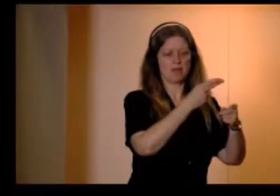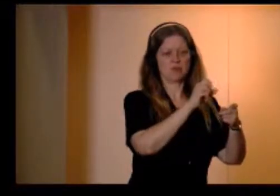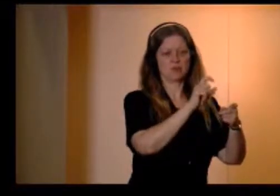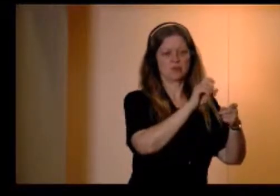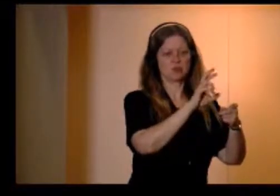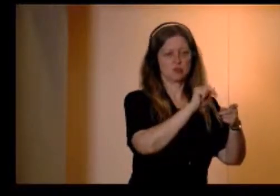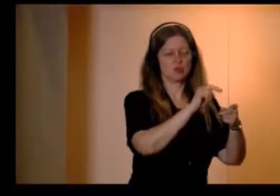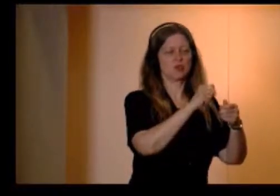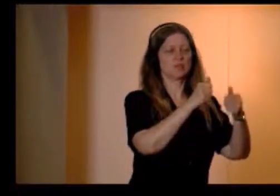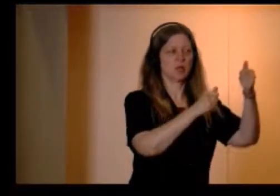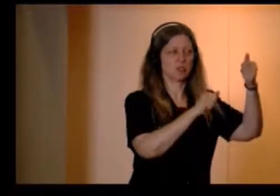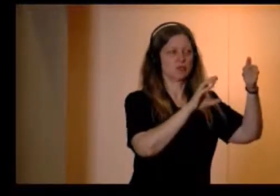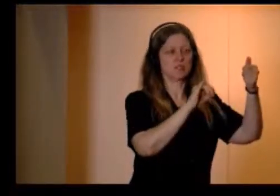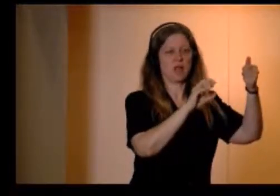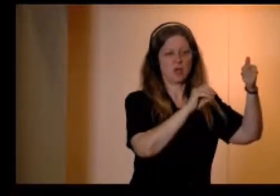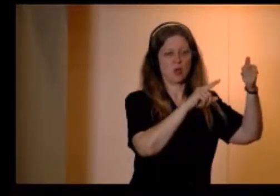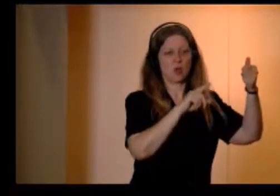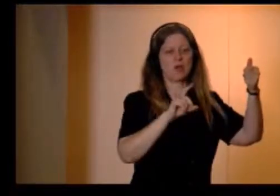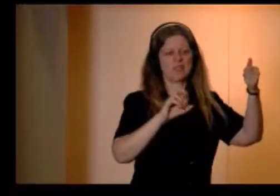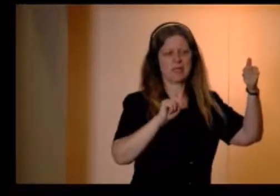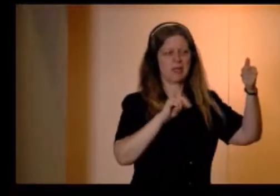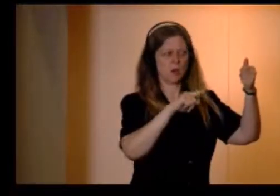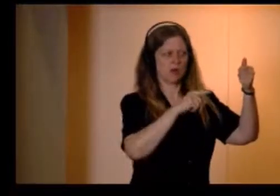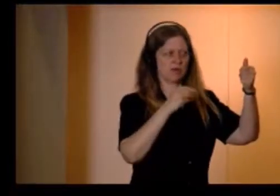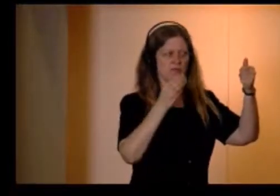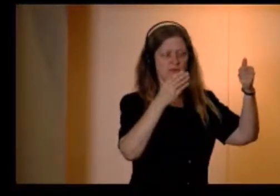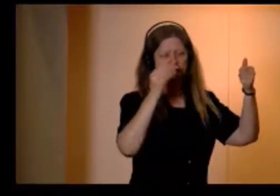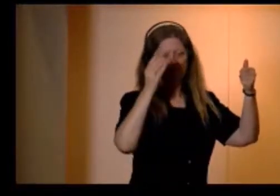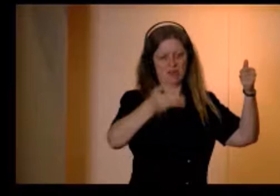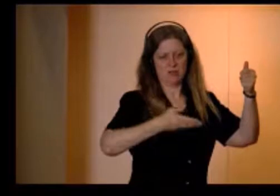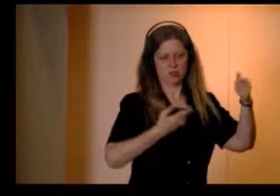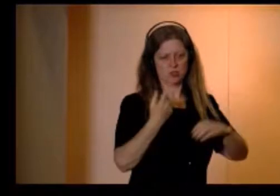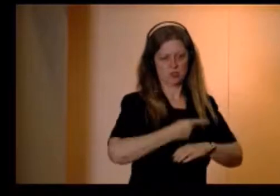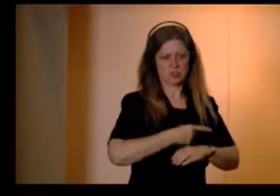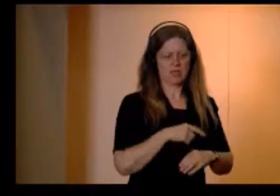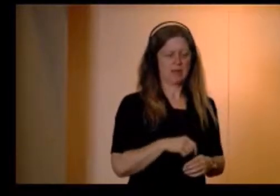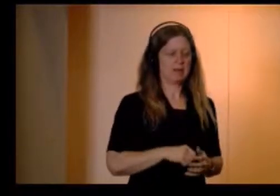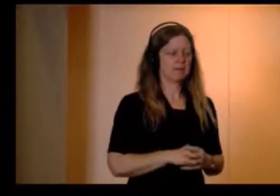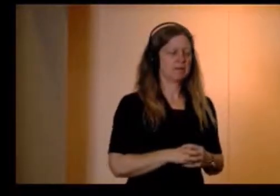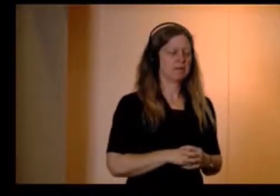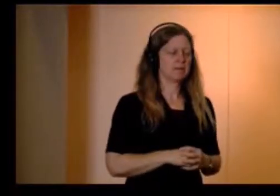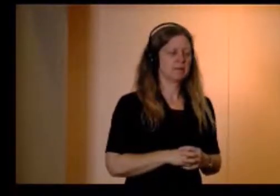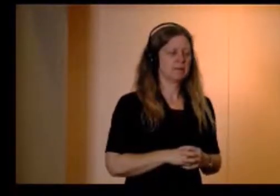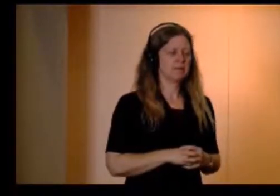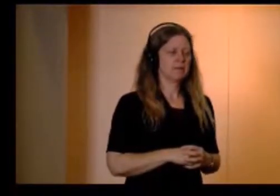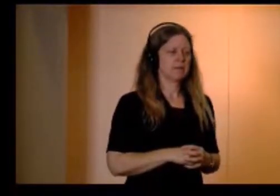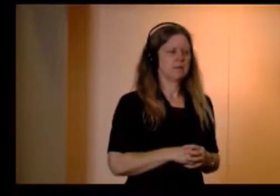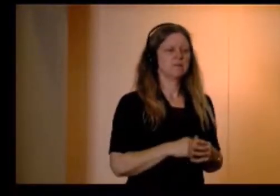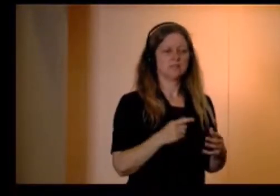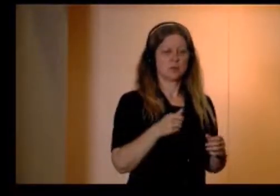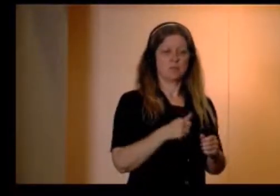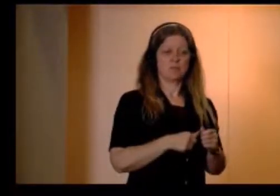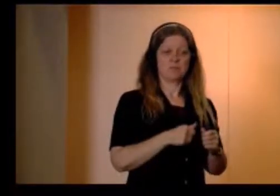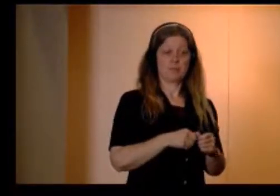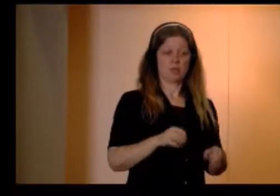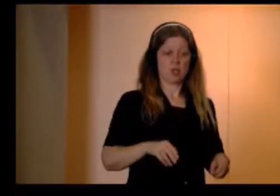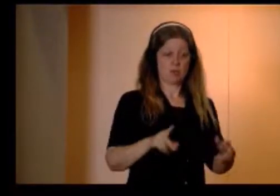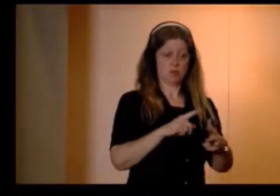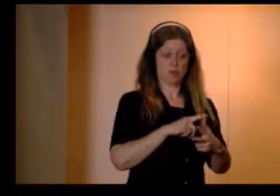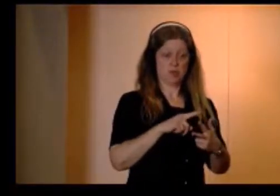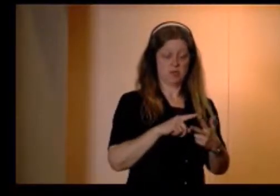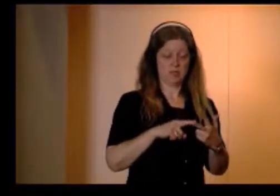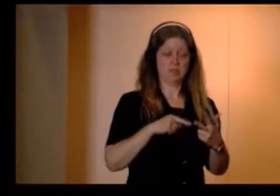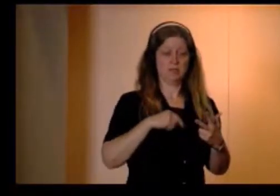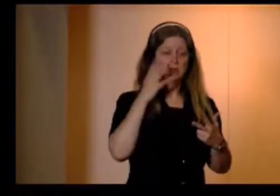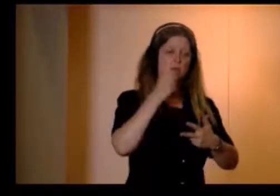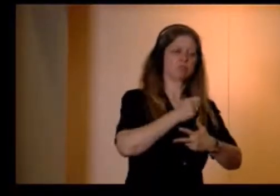by Darren Burba, who gave the introduction today. And so now I'll go through kind of each of these opportunities and what we're